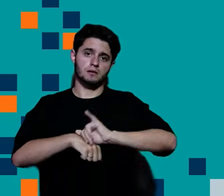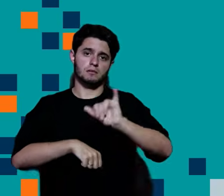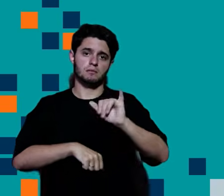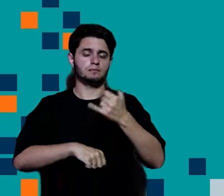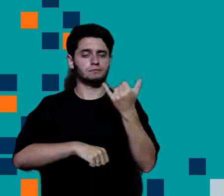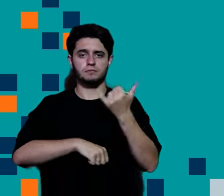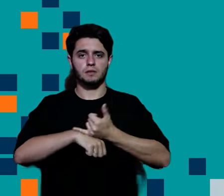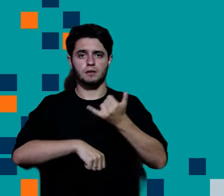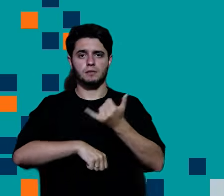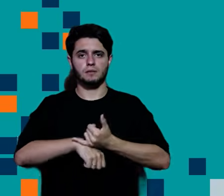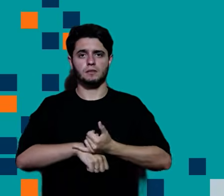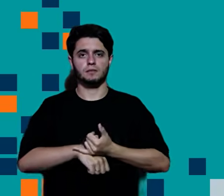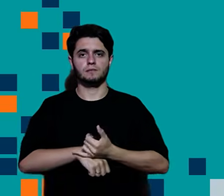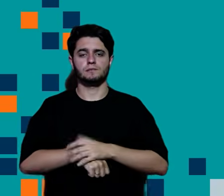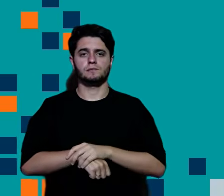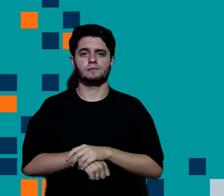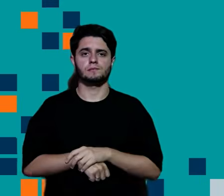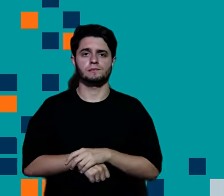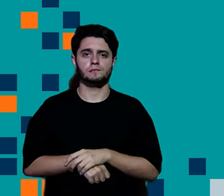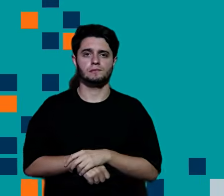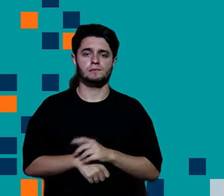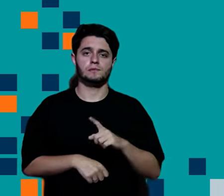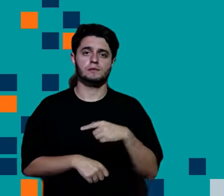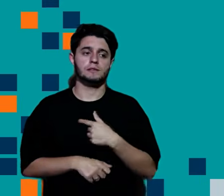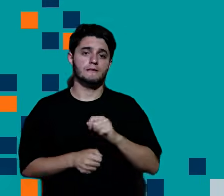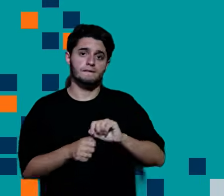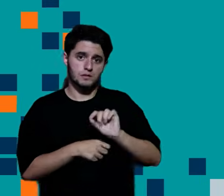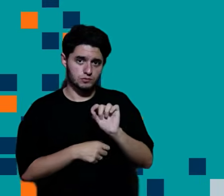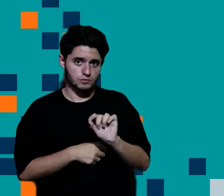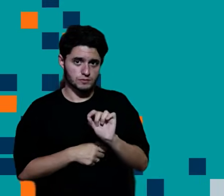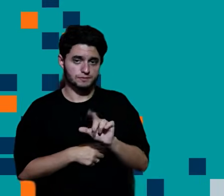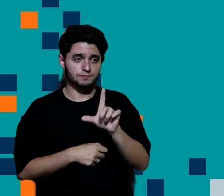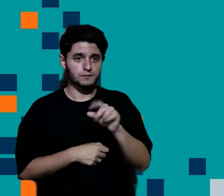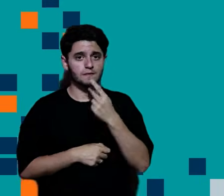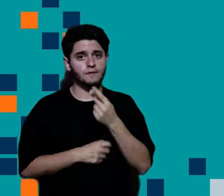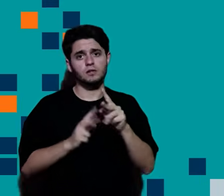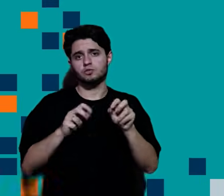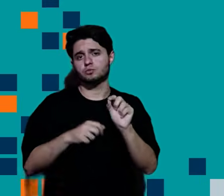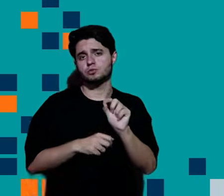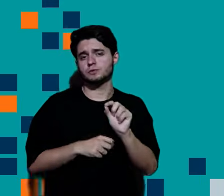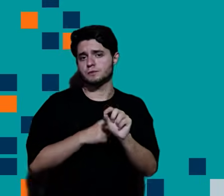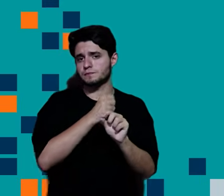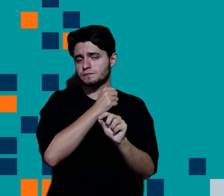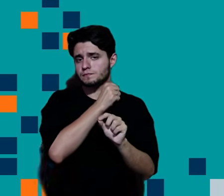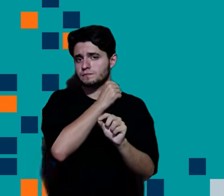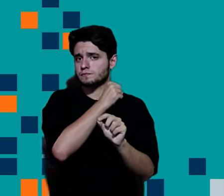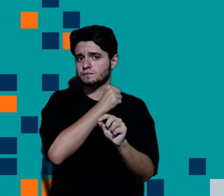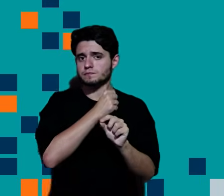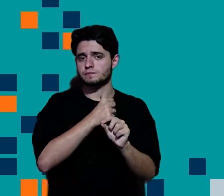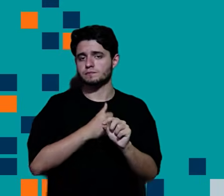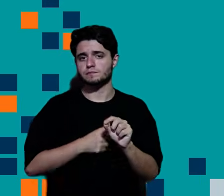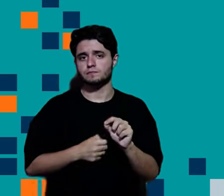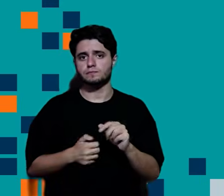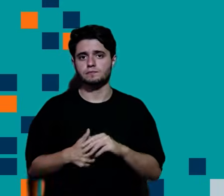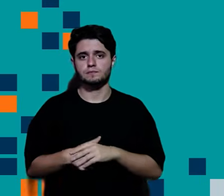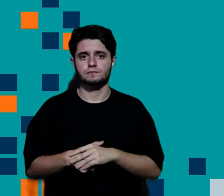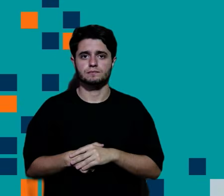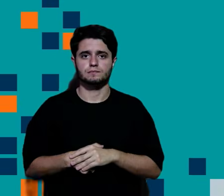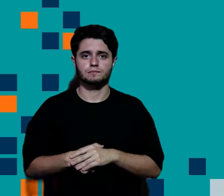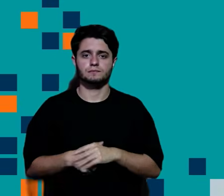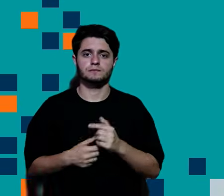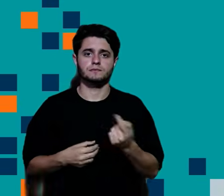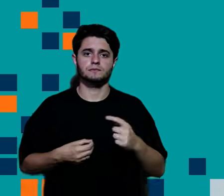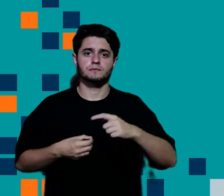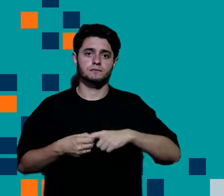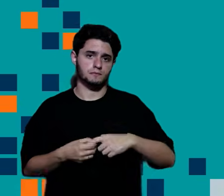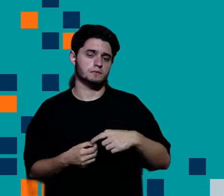on 24 hours a day. And what he did is he took some of the mice out of his lab and he brought it home and he